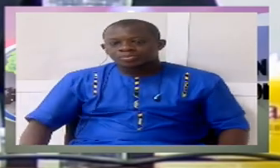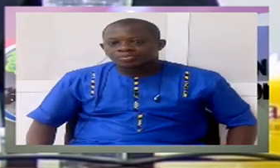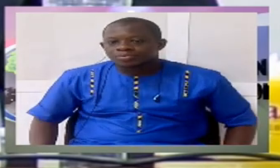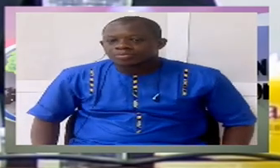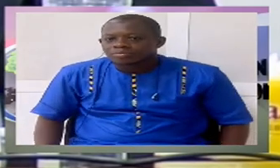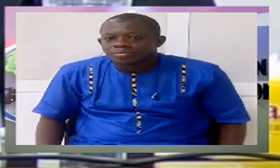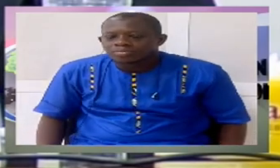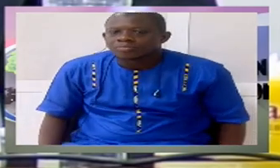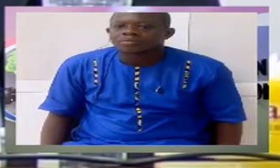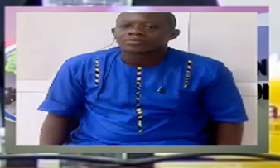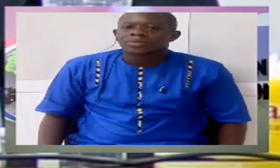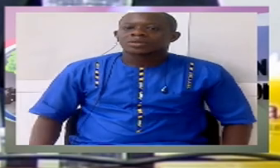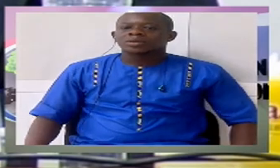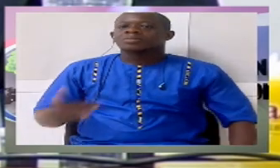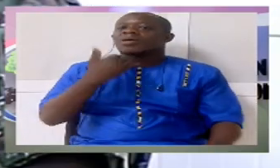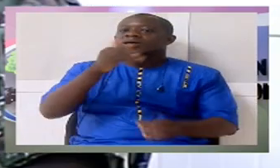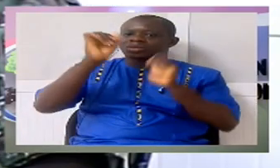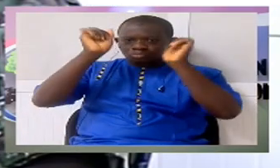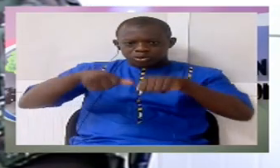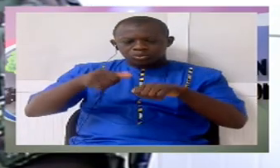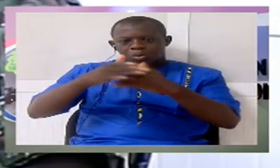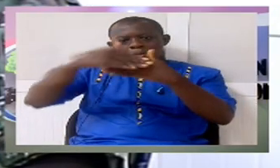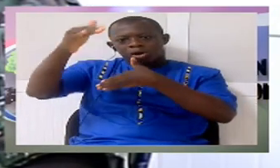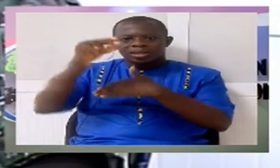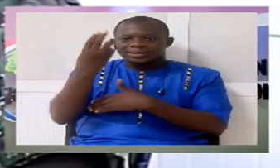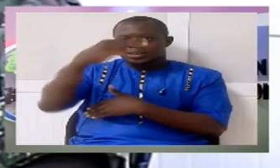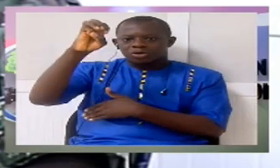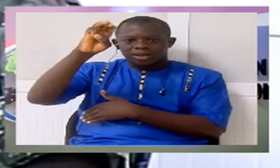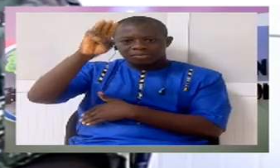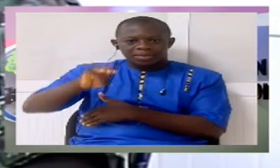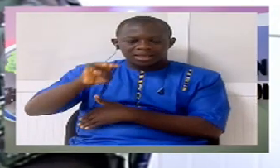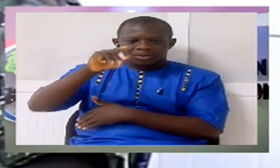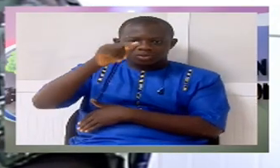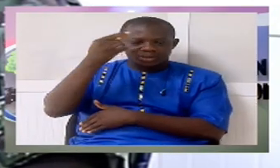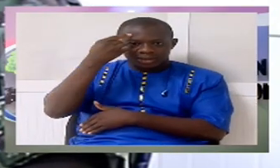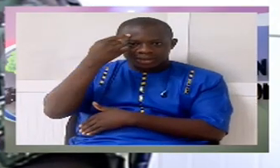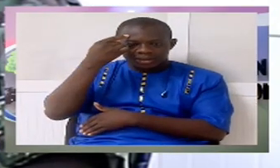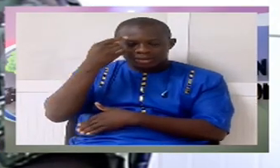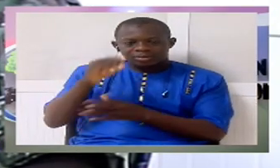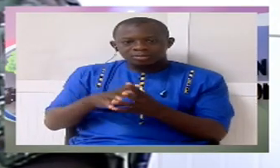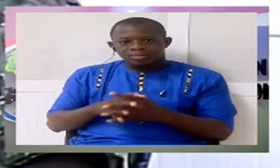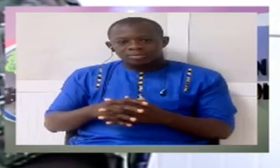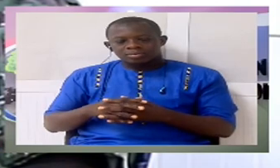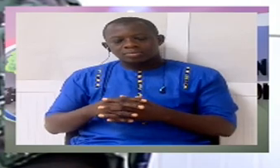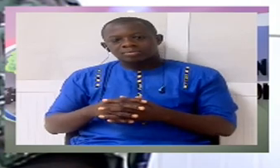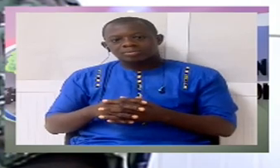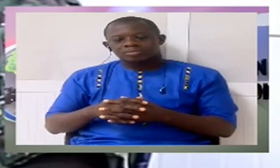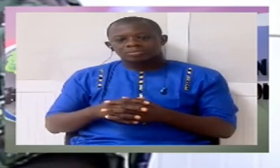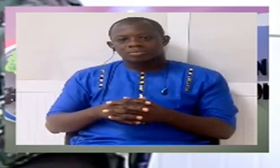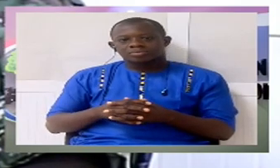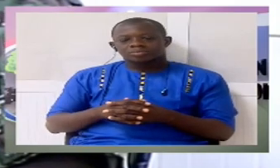Would it be more than 300 meters in your thinking? Yo, chisa halad. Opana lolo. Warna opalolo.